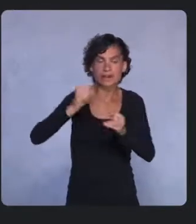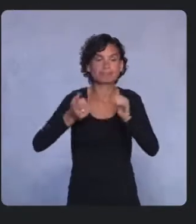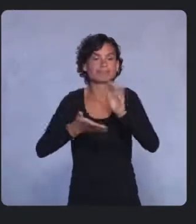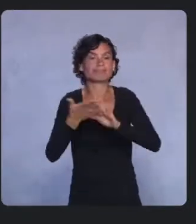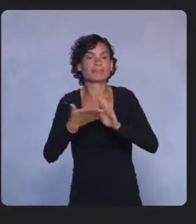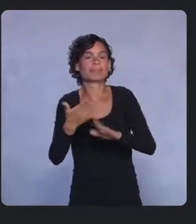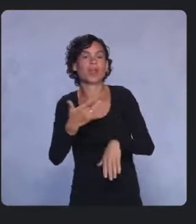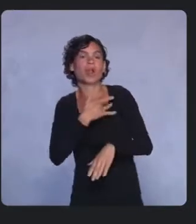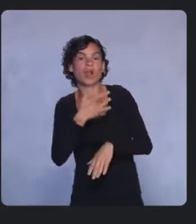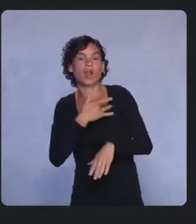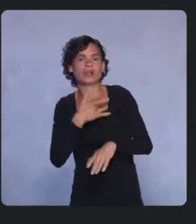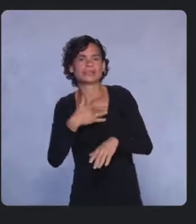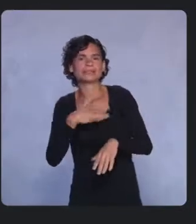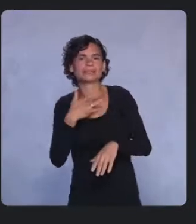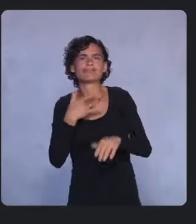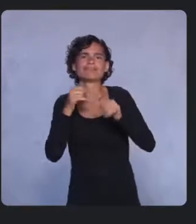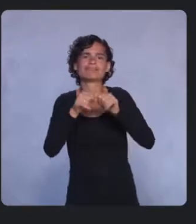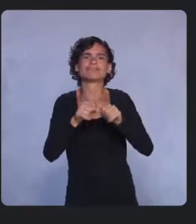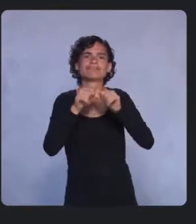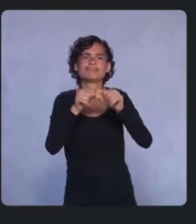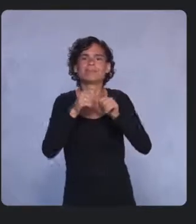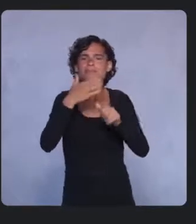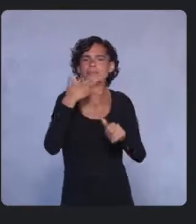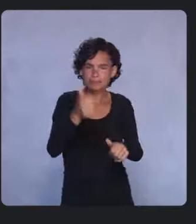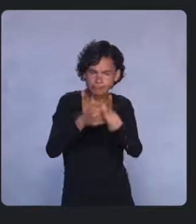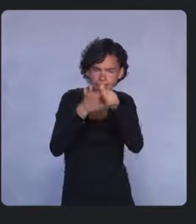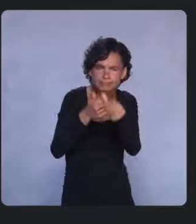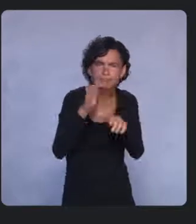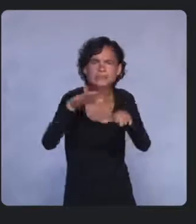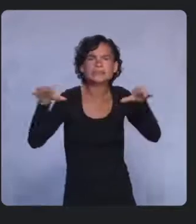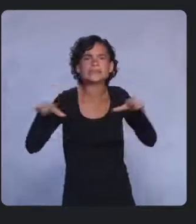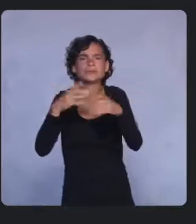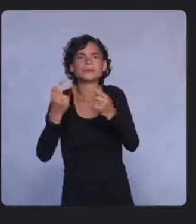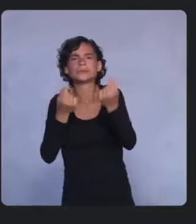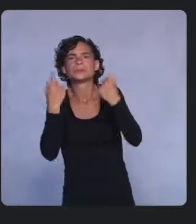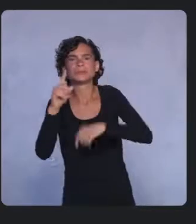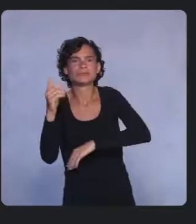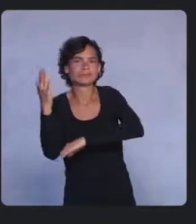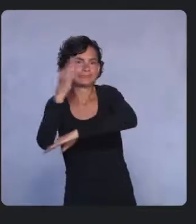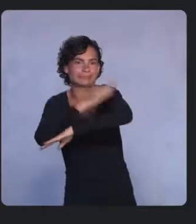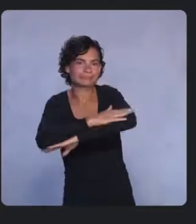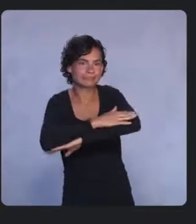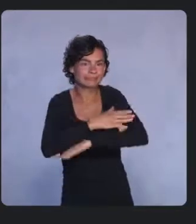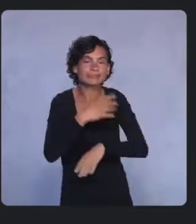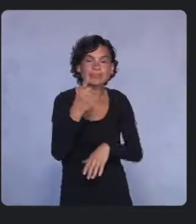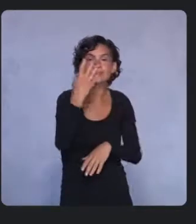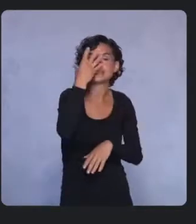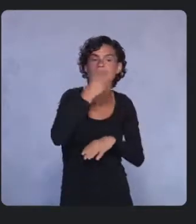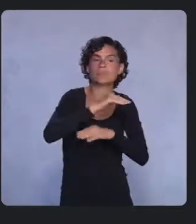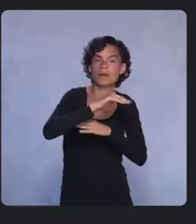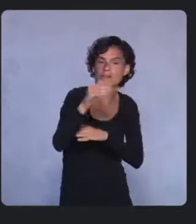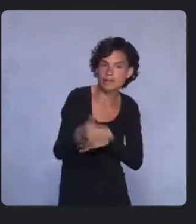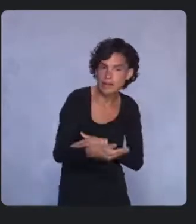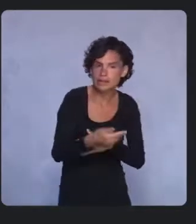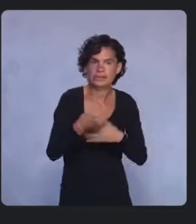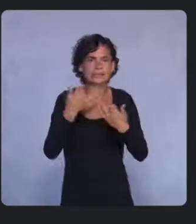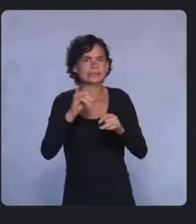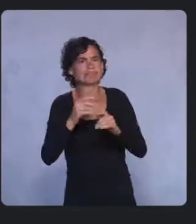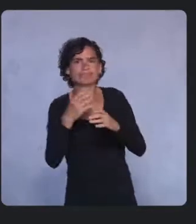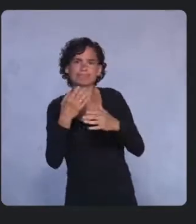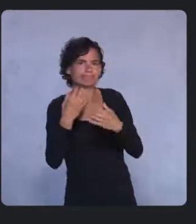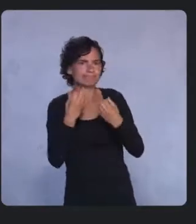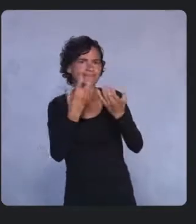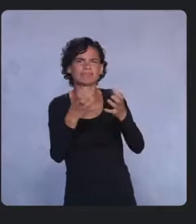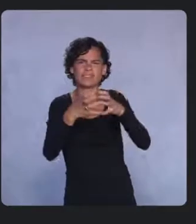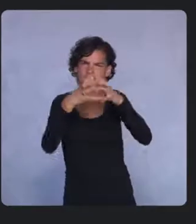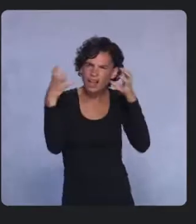continuously, letting you better track your activity during the day and your sleep overnight, while giving you plenty of battery to spare for the